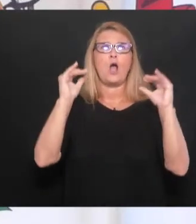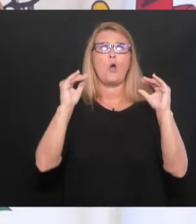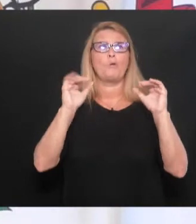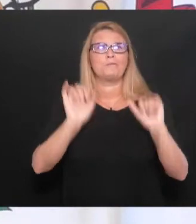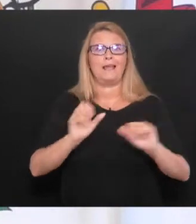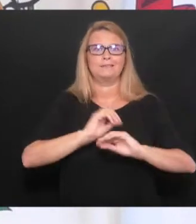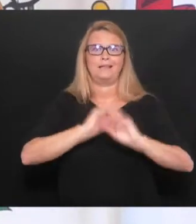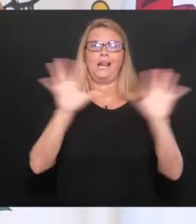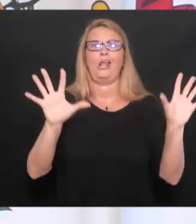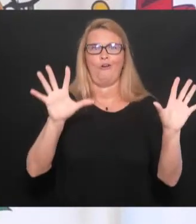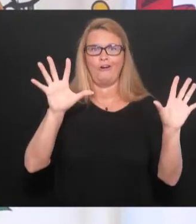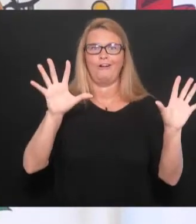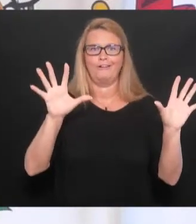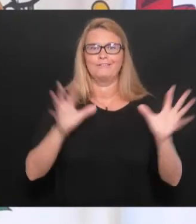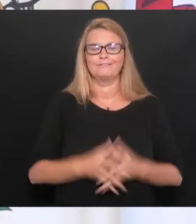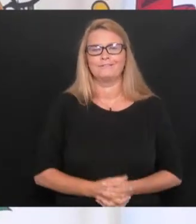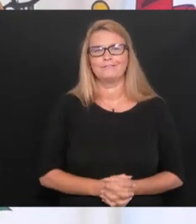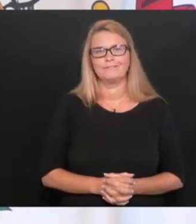know how to make it anyway.